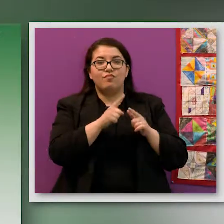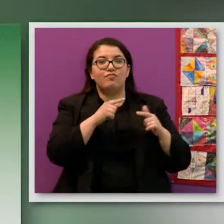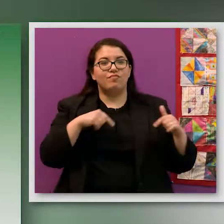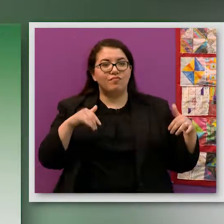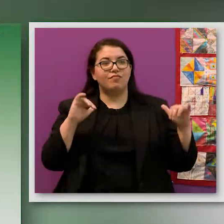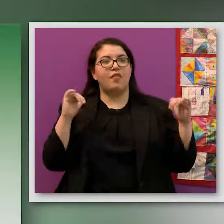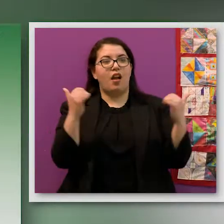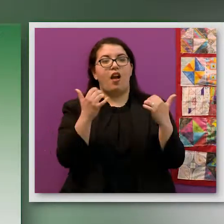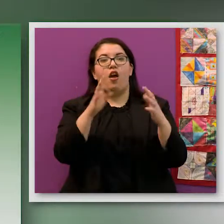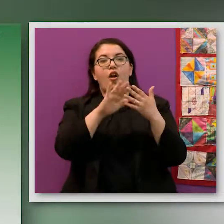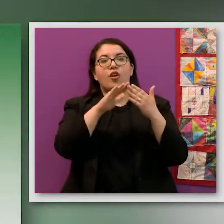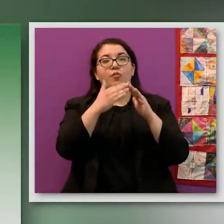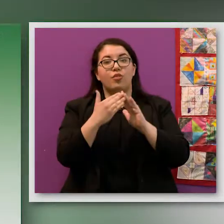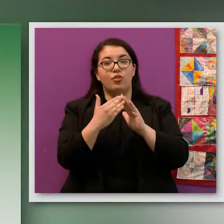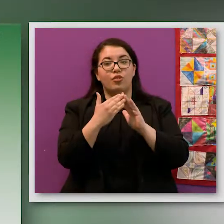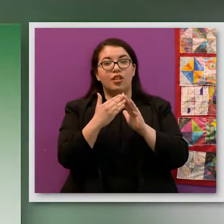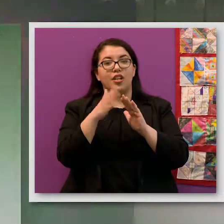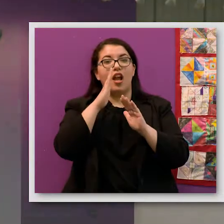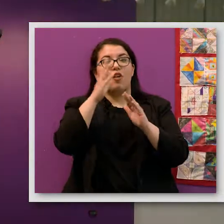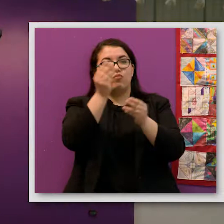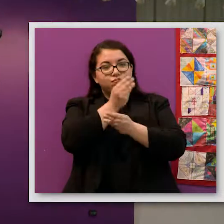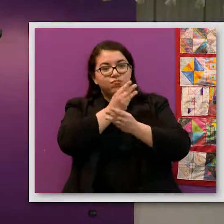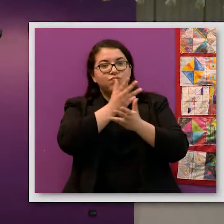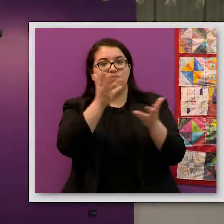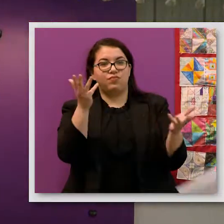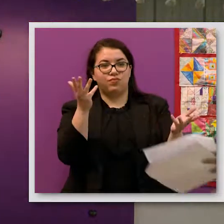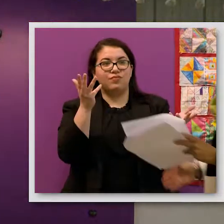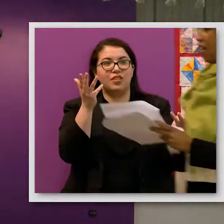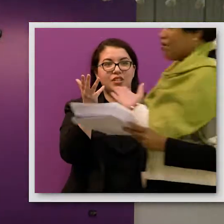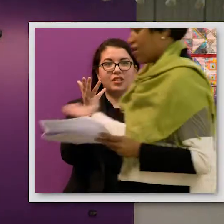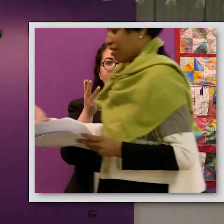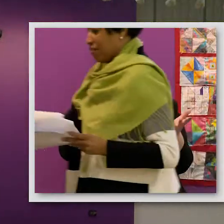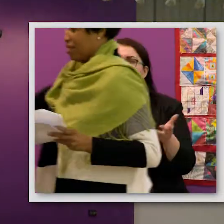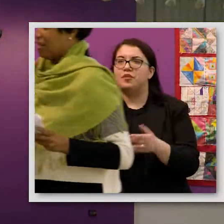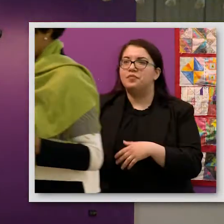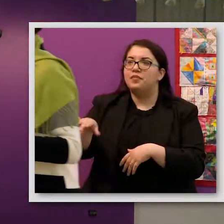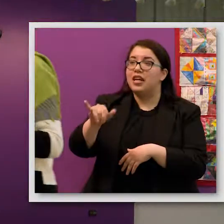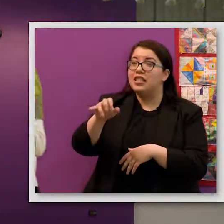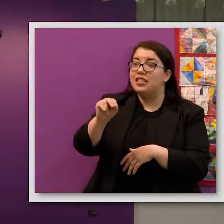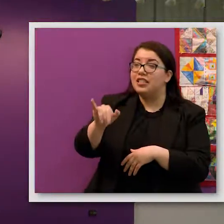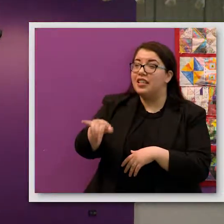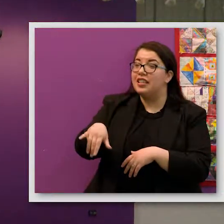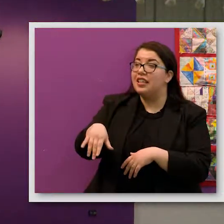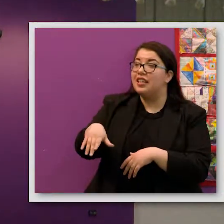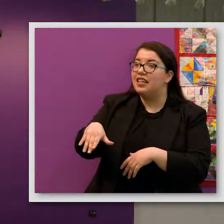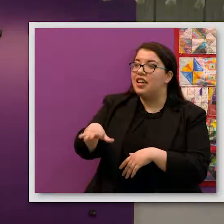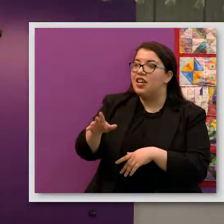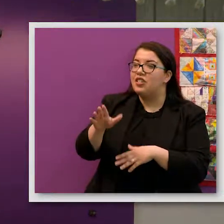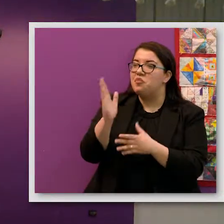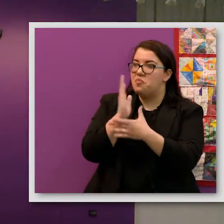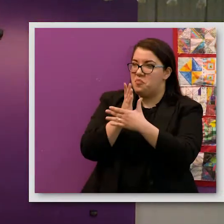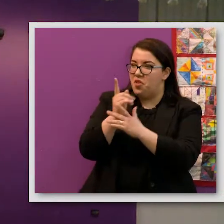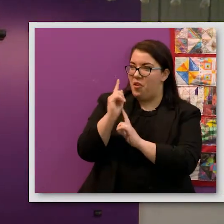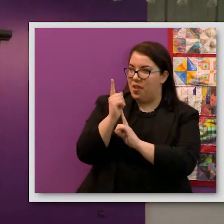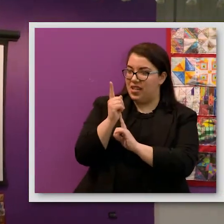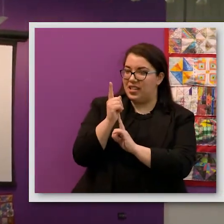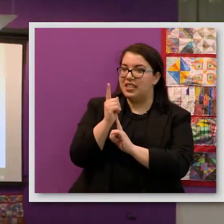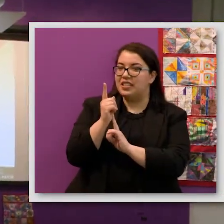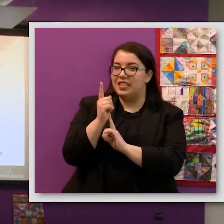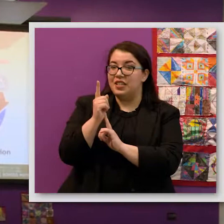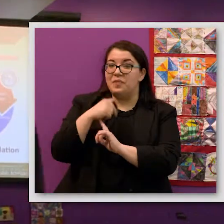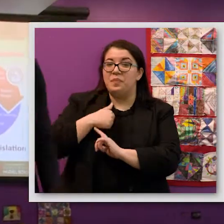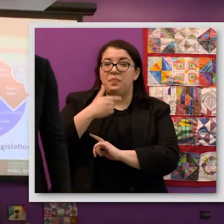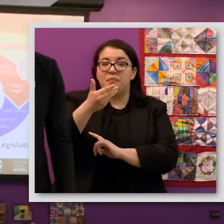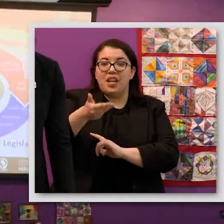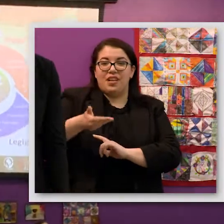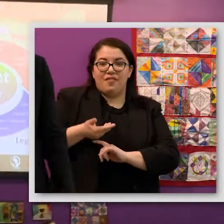these engagement forums like we're doing with you all today. So we also start to hear— I'm going to interrupt you one second. Because I invited